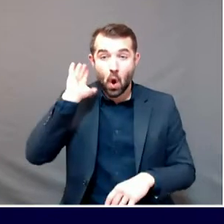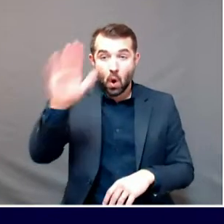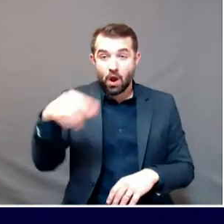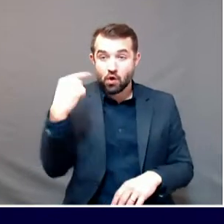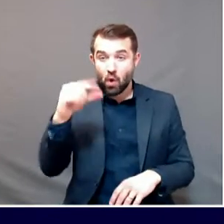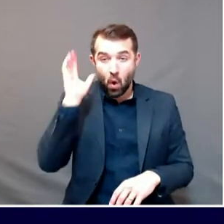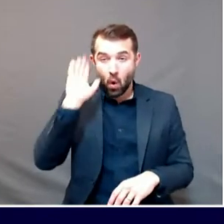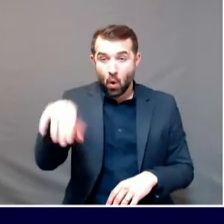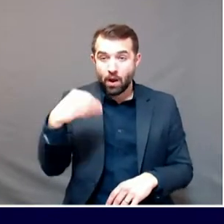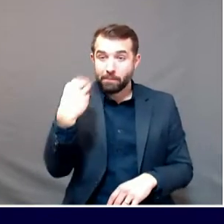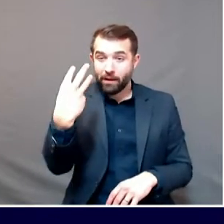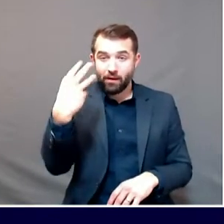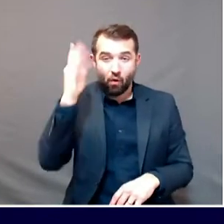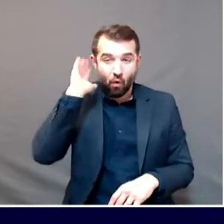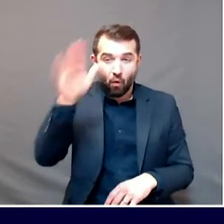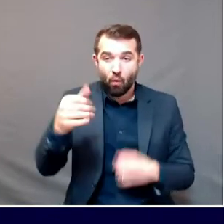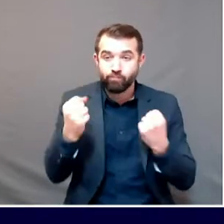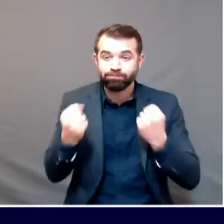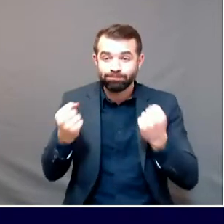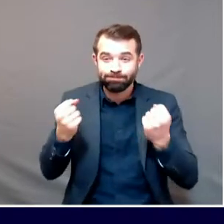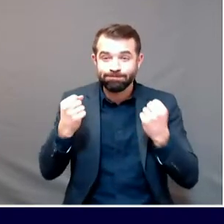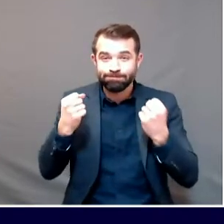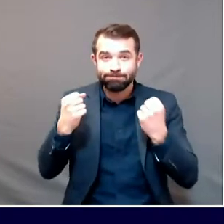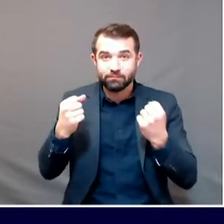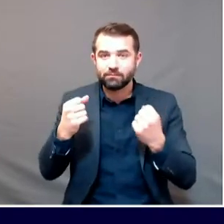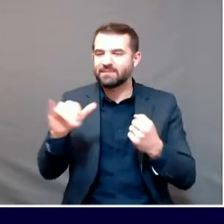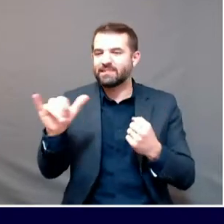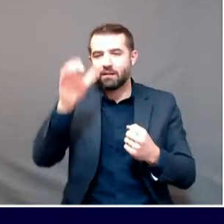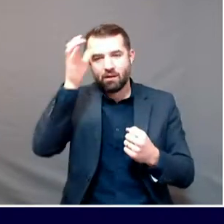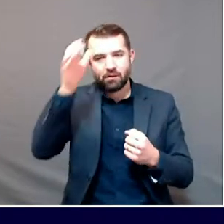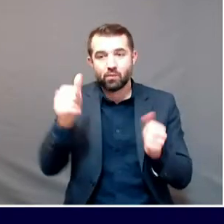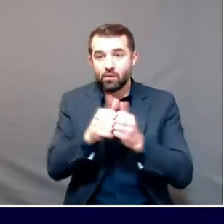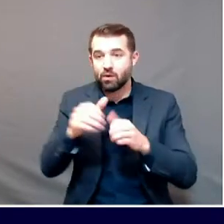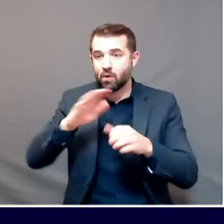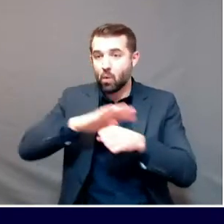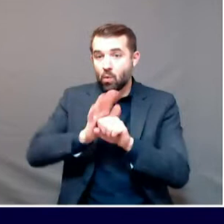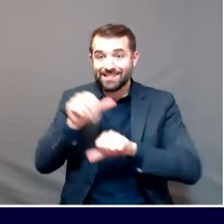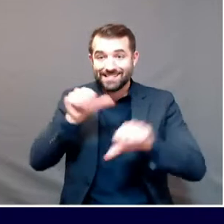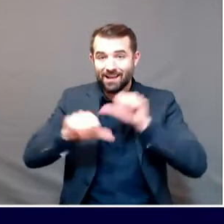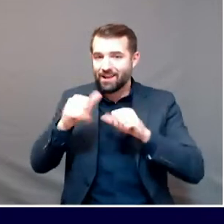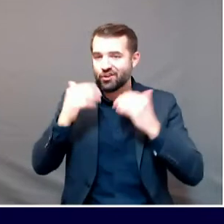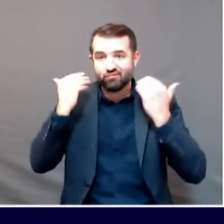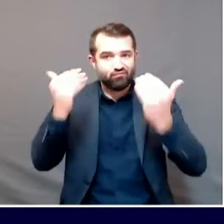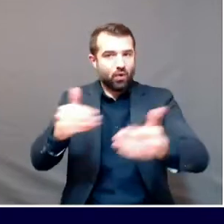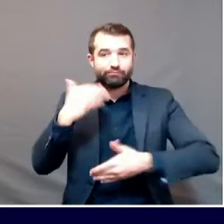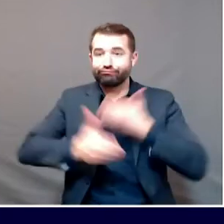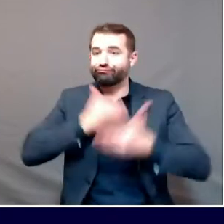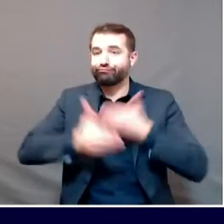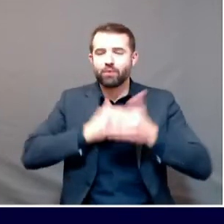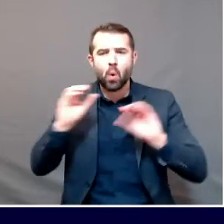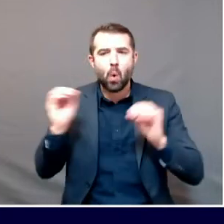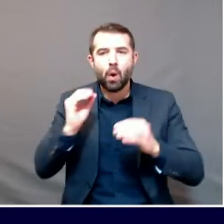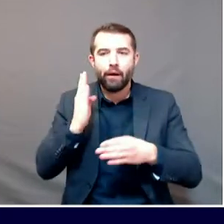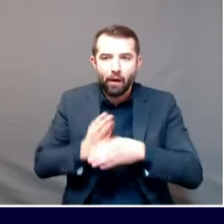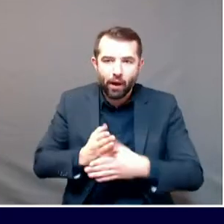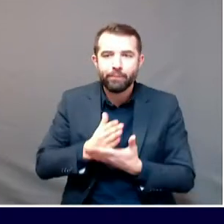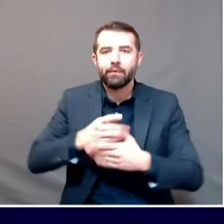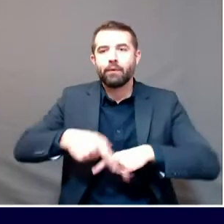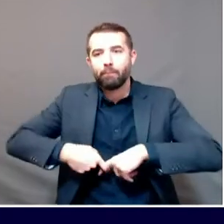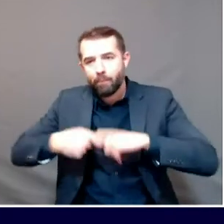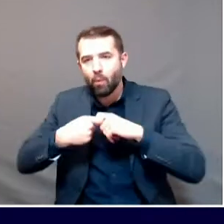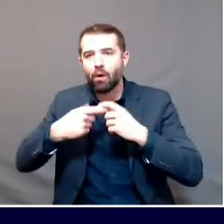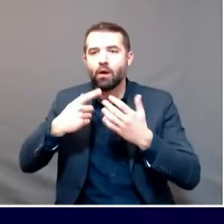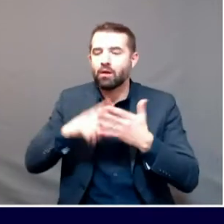top of FDA's review process, a process that doesn't usually even get initiated by FDA for 6, if not